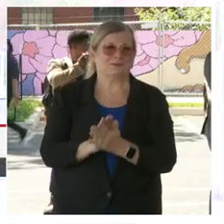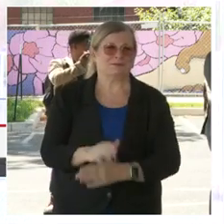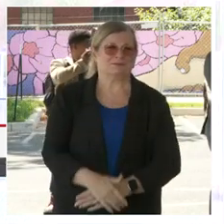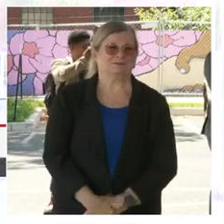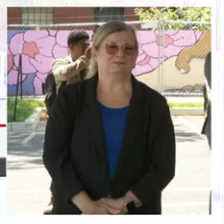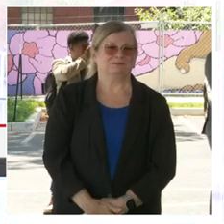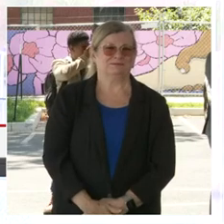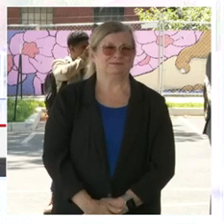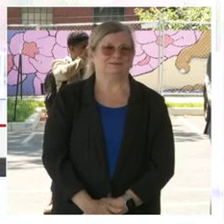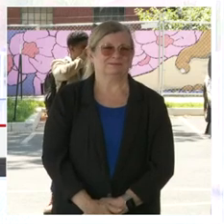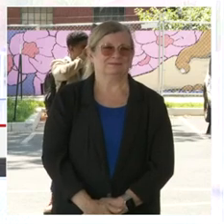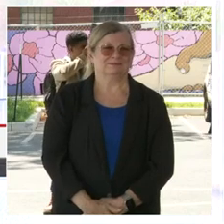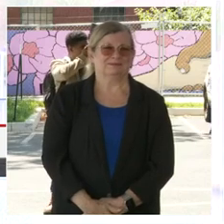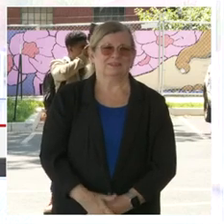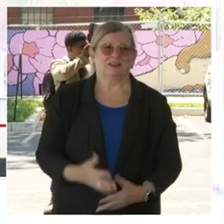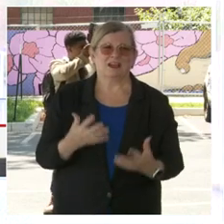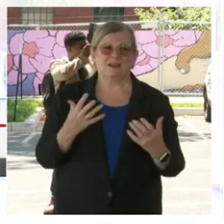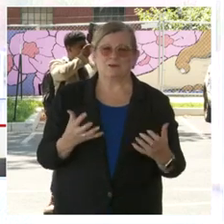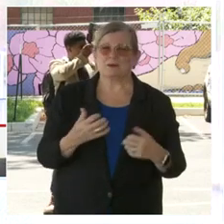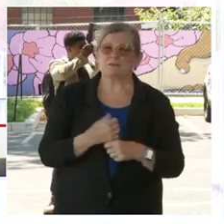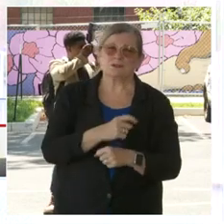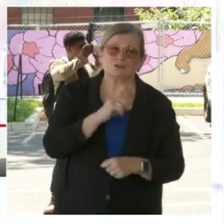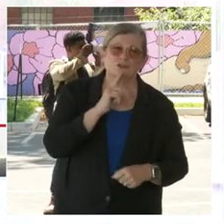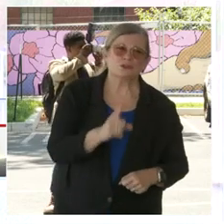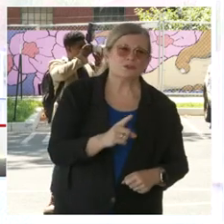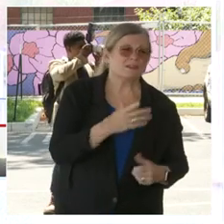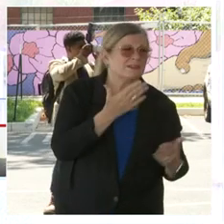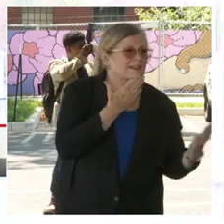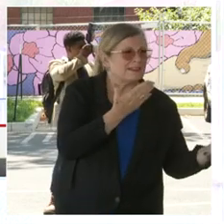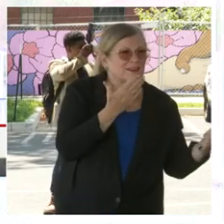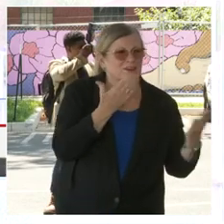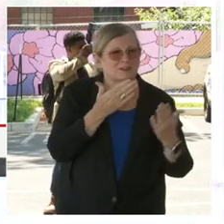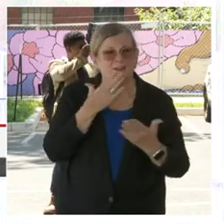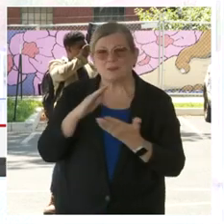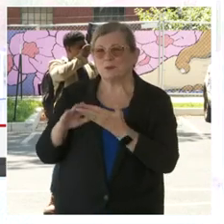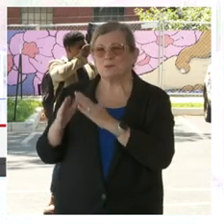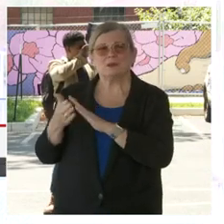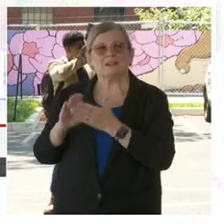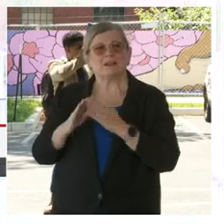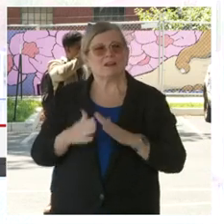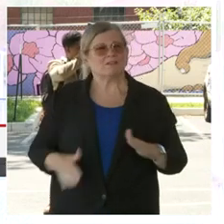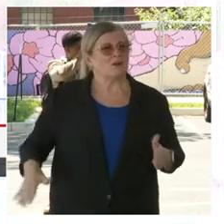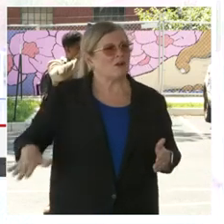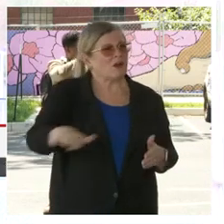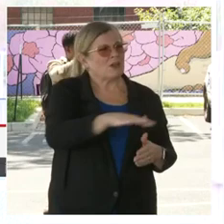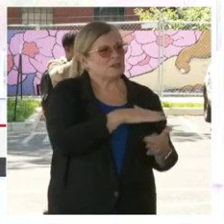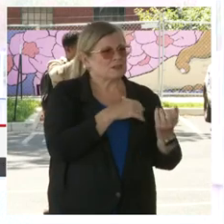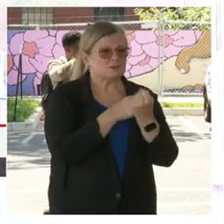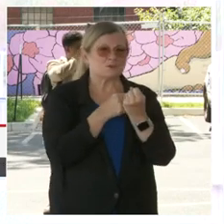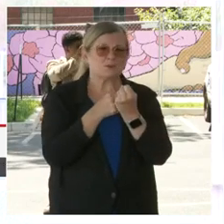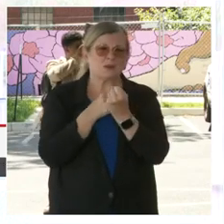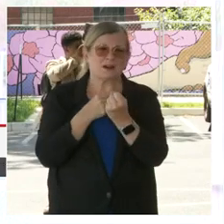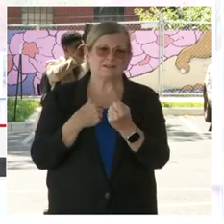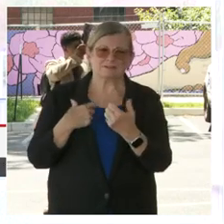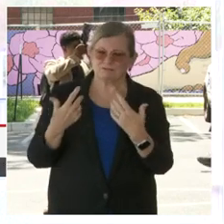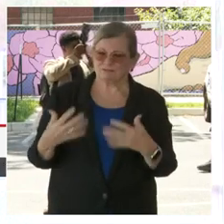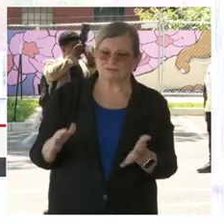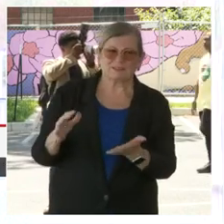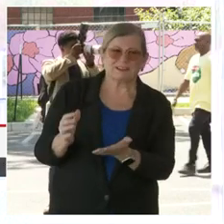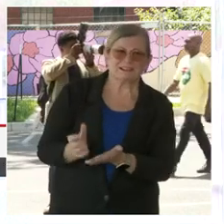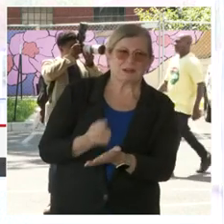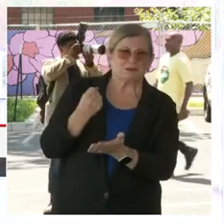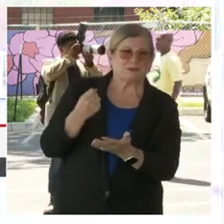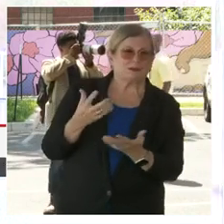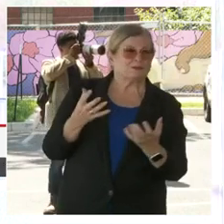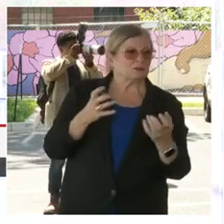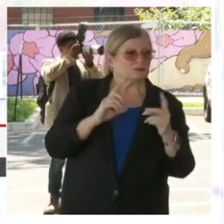I want to make sure that I extend a special thanks to the community and all its constituents for allowing me the opportunity to speak at this groundbreaking